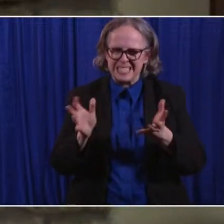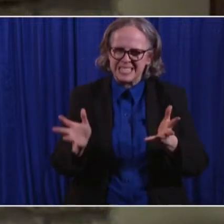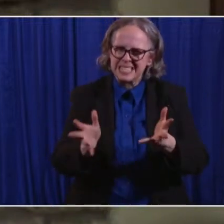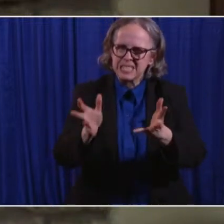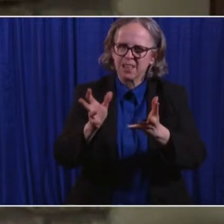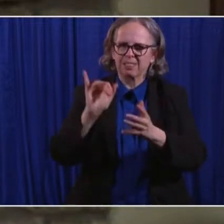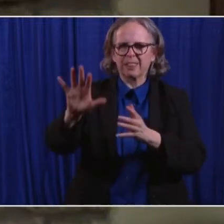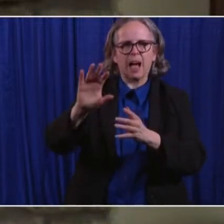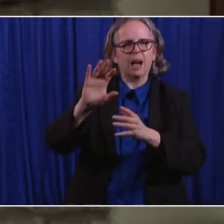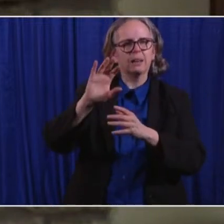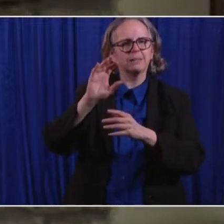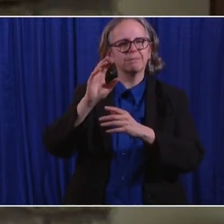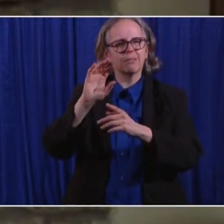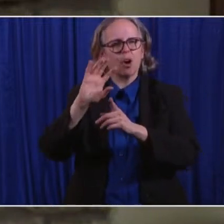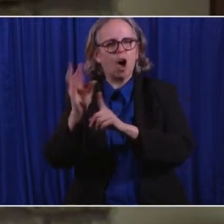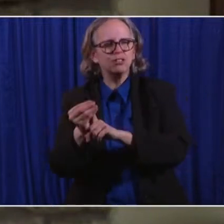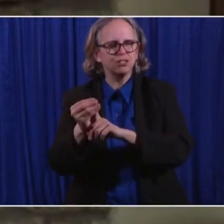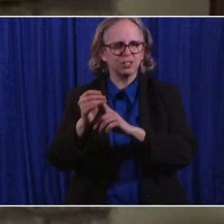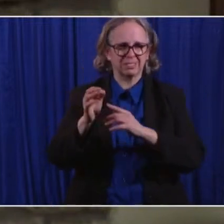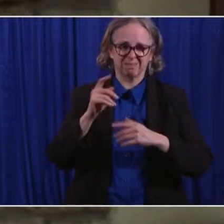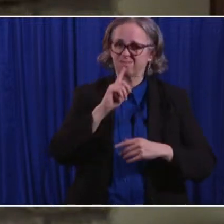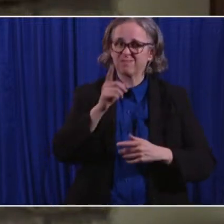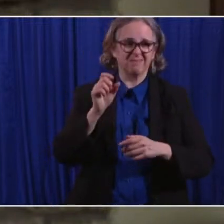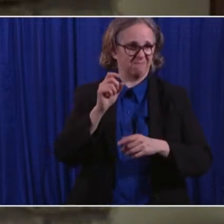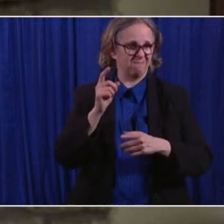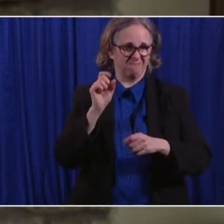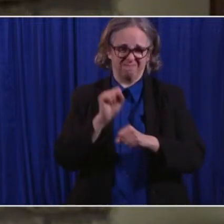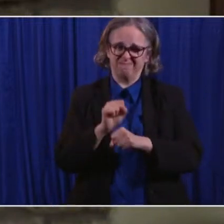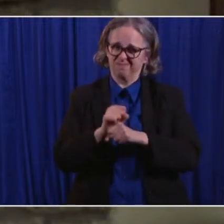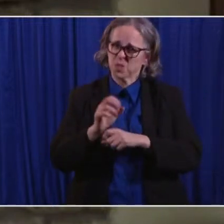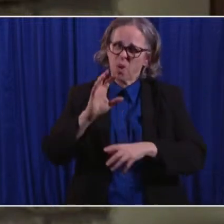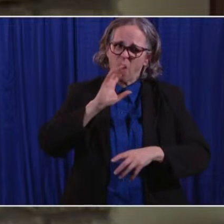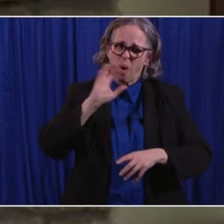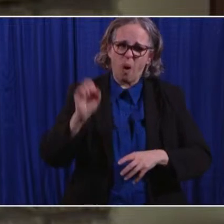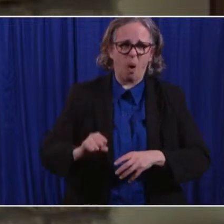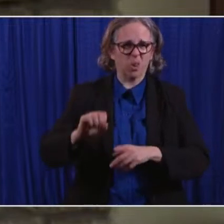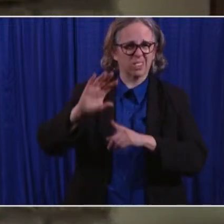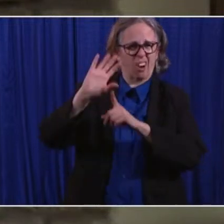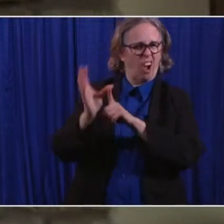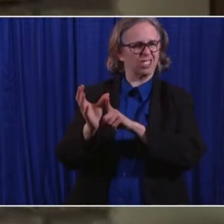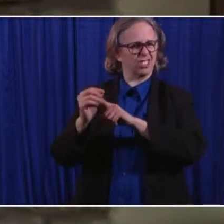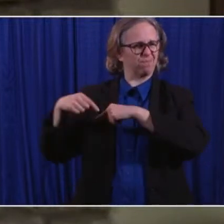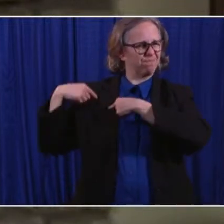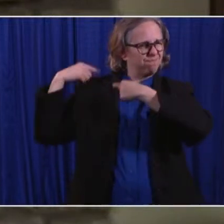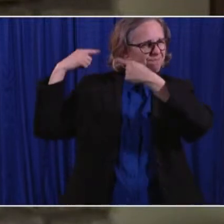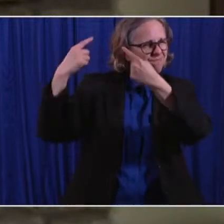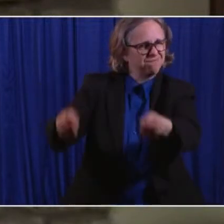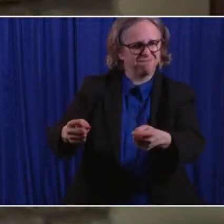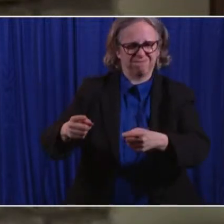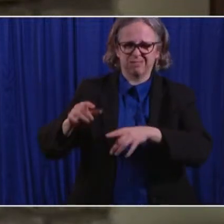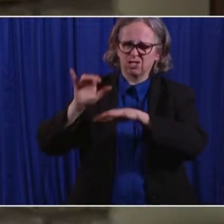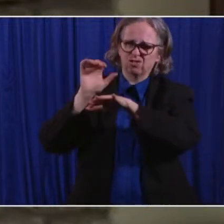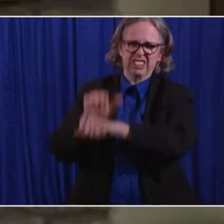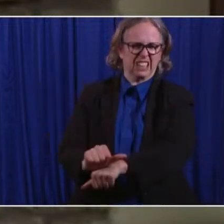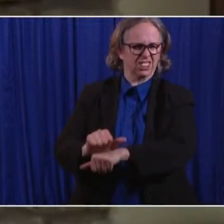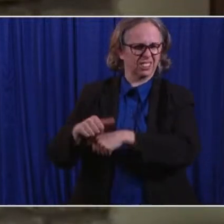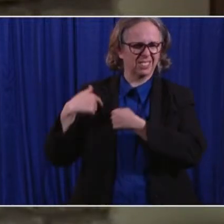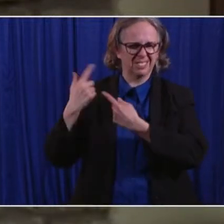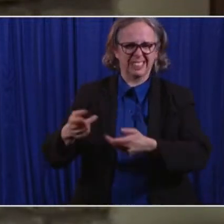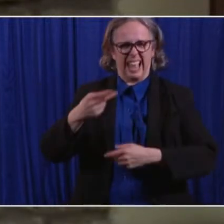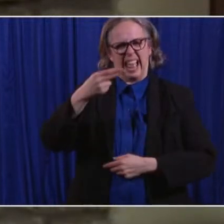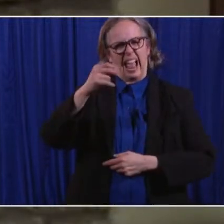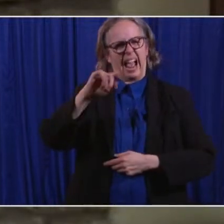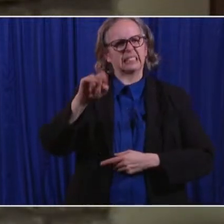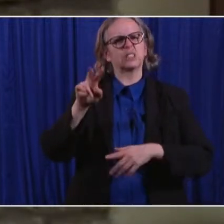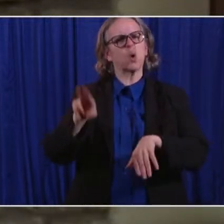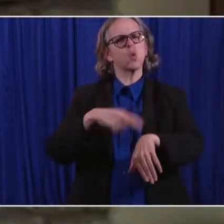There still obviously is some remnants of an old culture that says hazing is some passage that people have